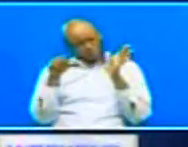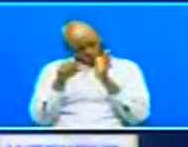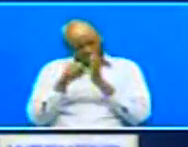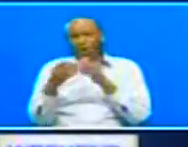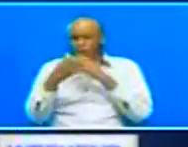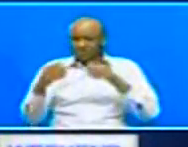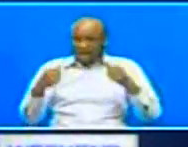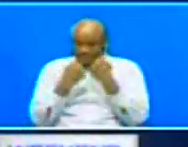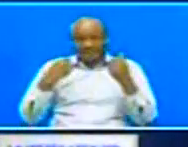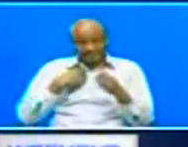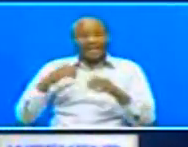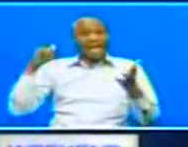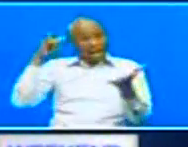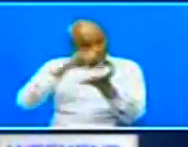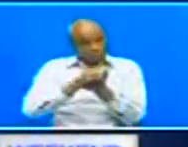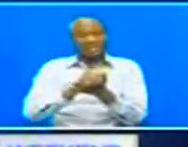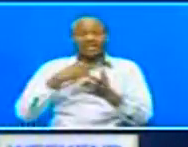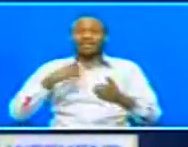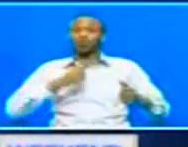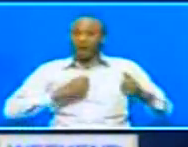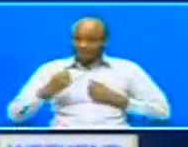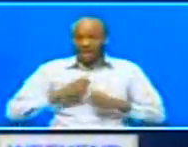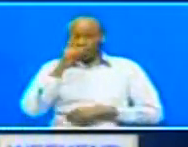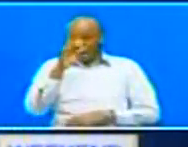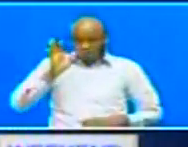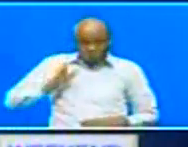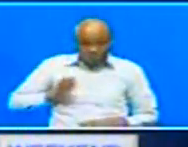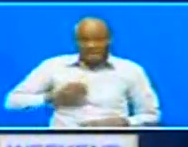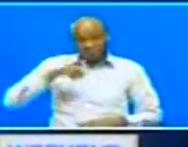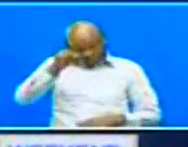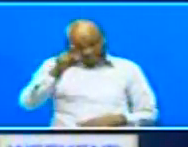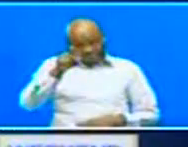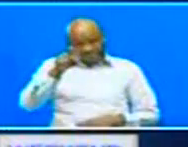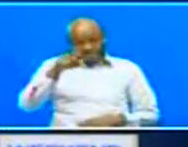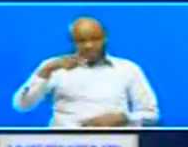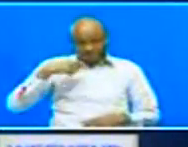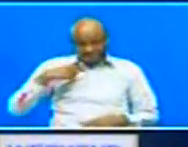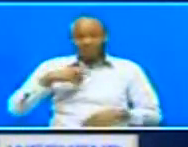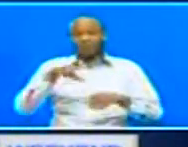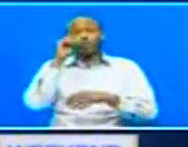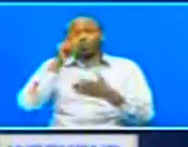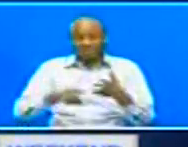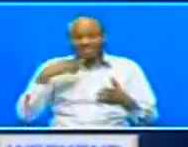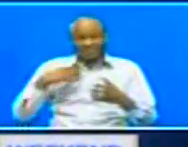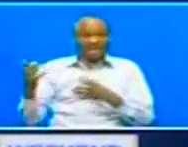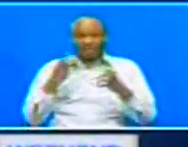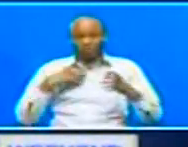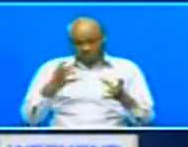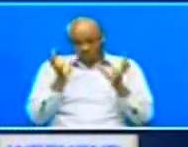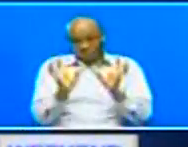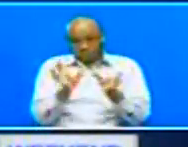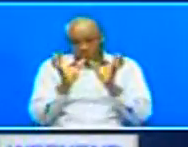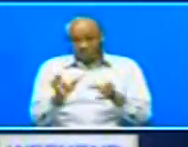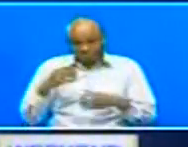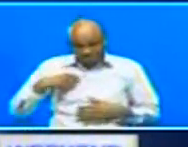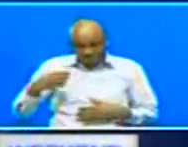that unfolded in an airport in Kigali, Rwanda, after a woman from Kenya was discovered to have been carrying buttock size